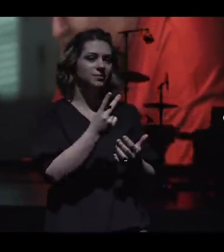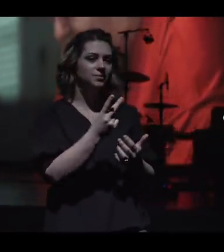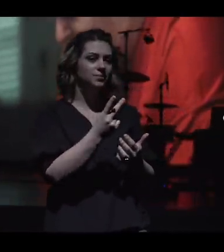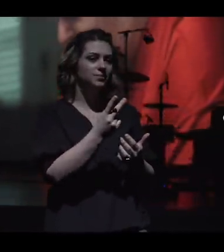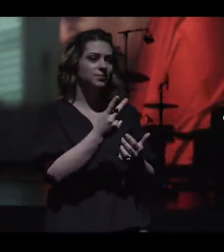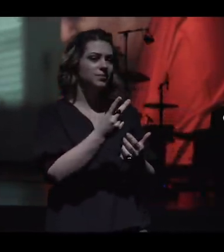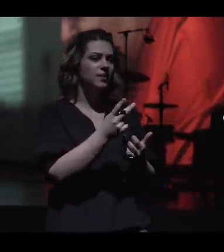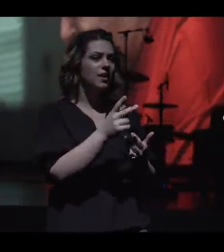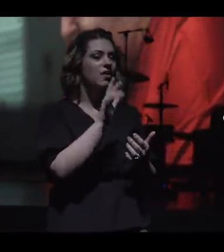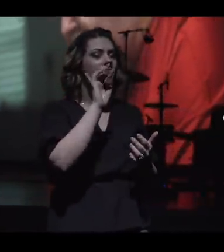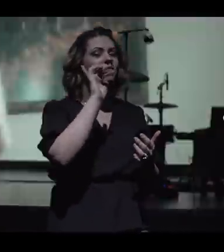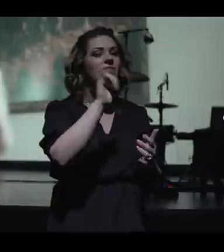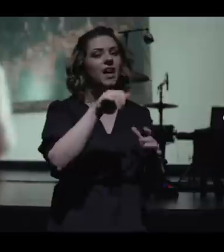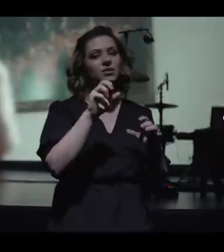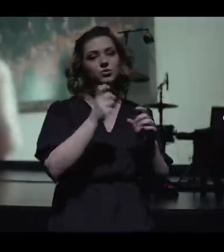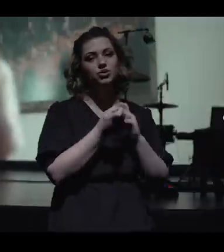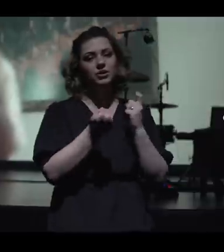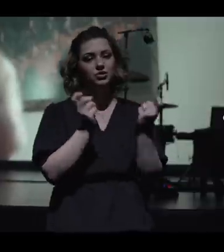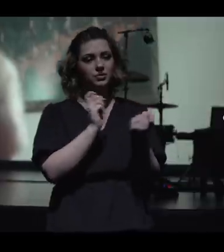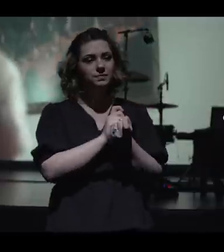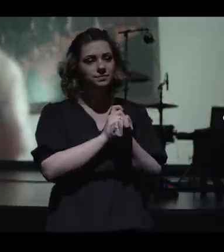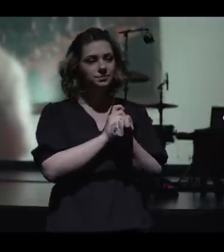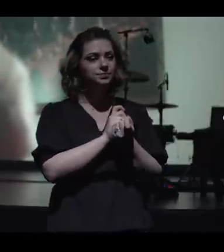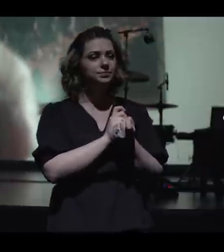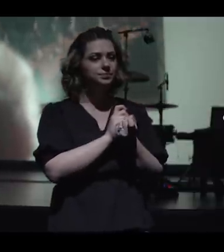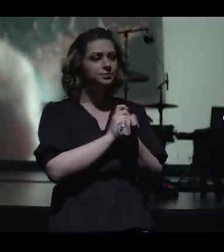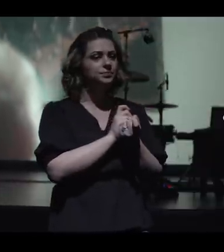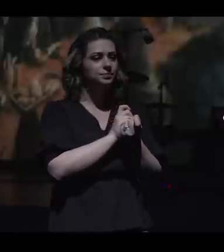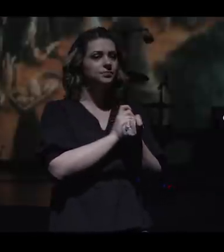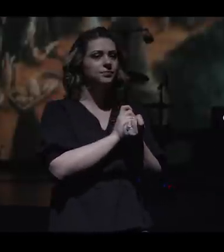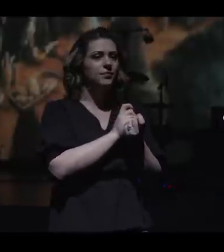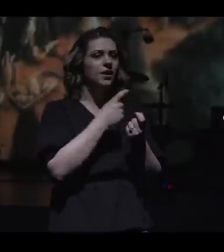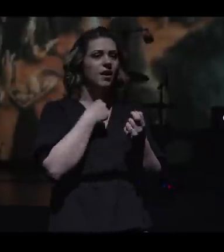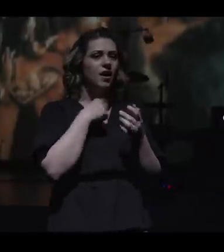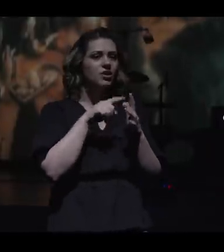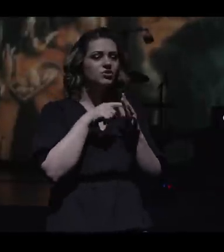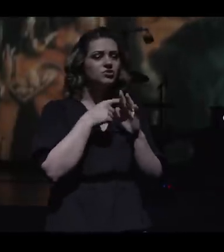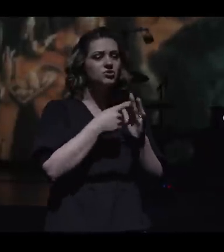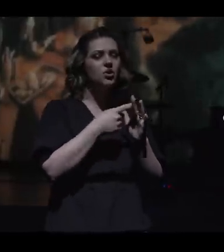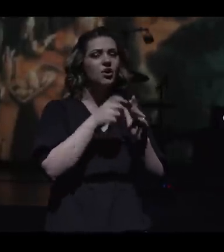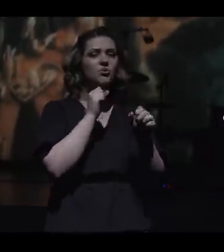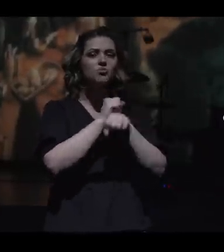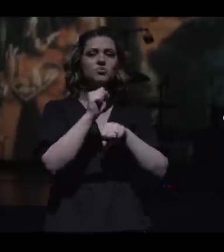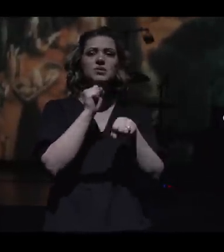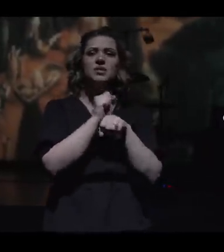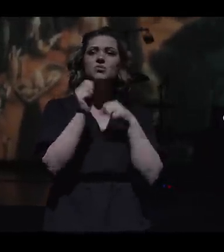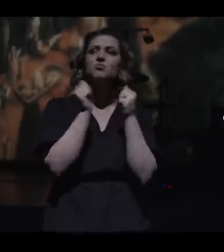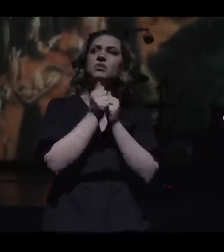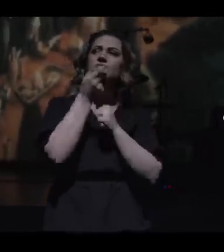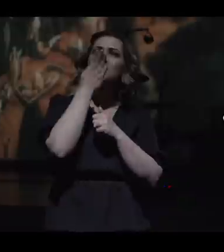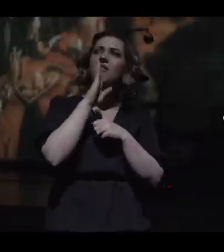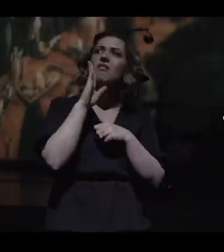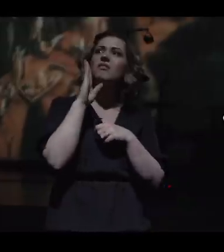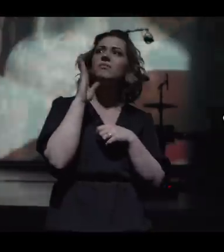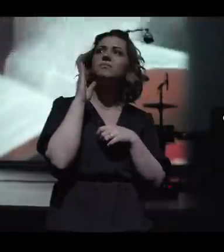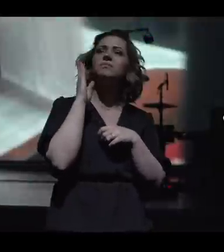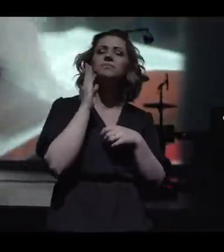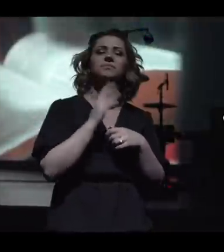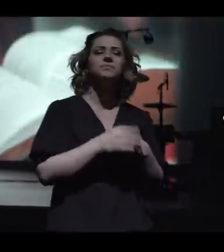And that's what changed. I had to start partnering with him.